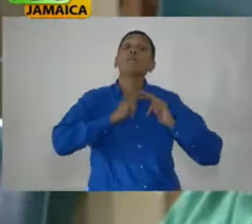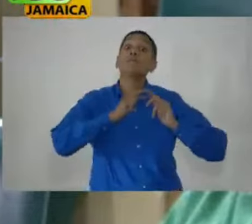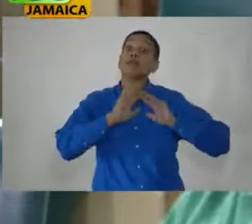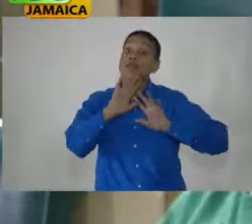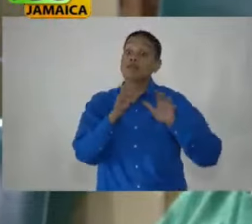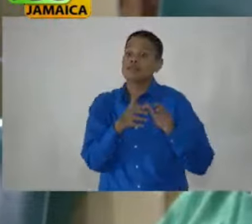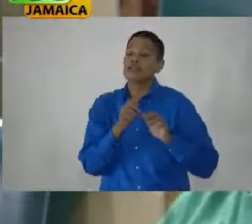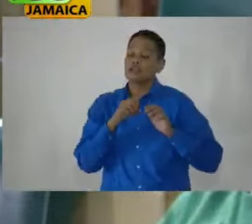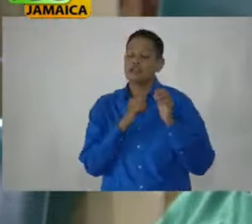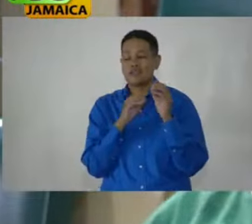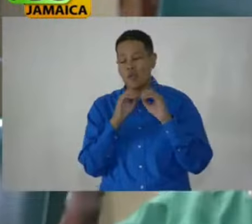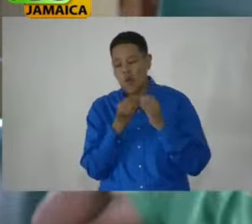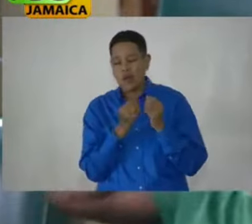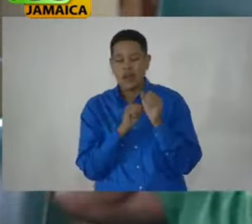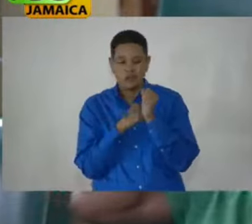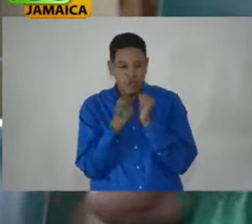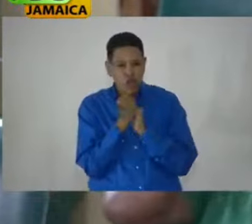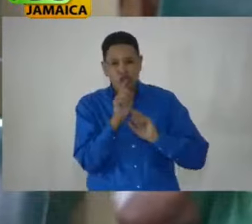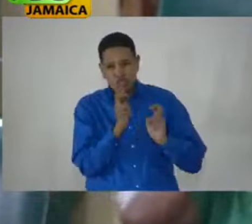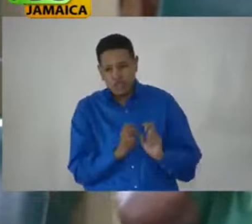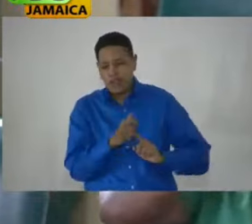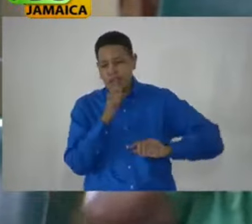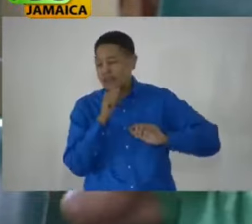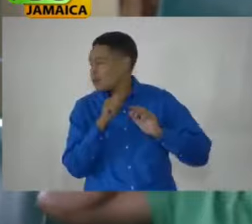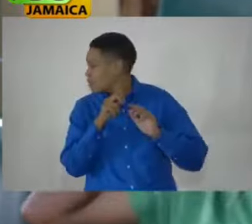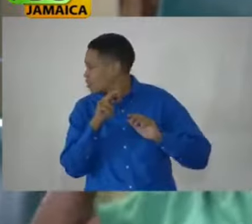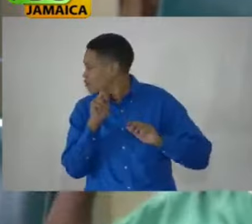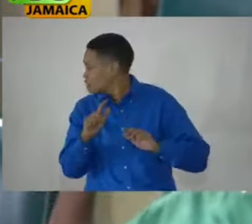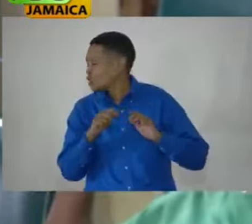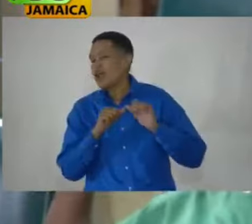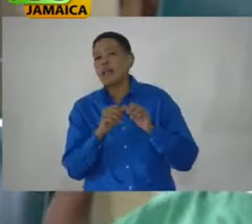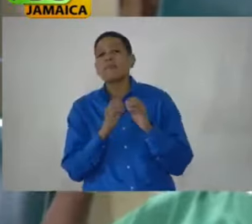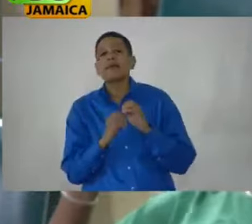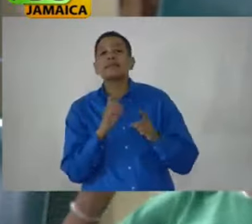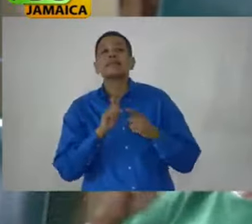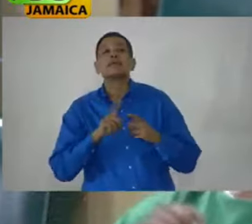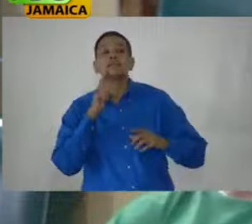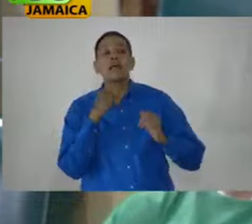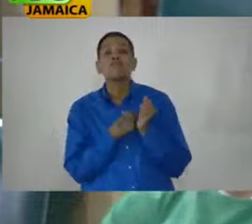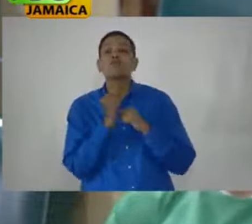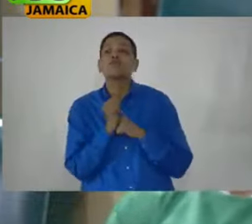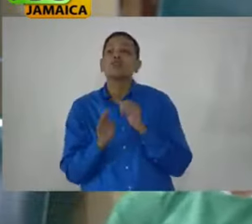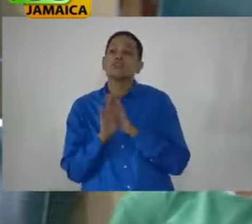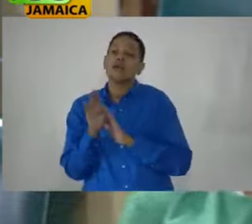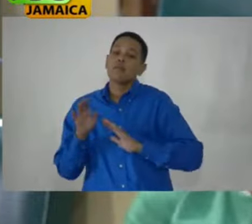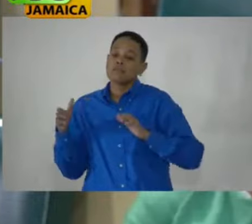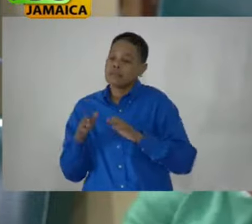sections, renamed regional maintenance and infrastructure development sections.